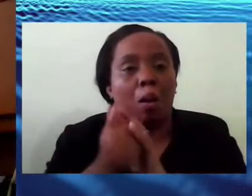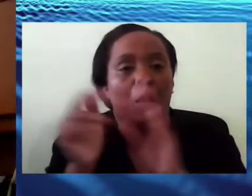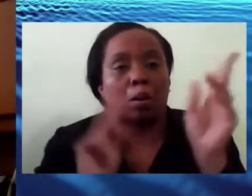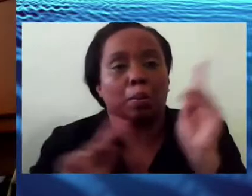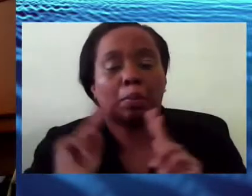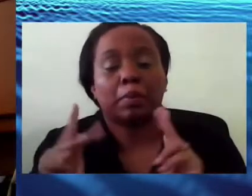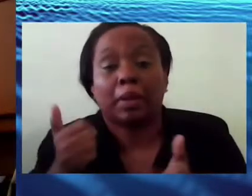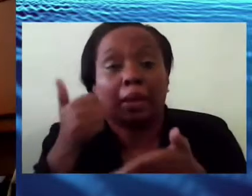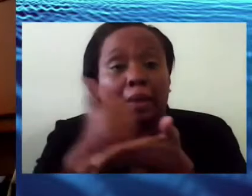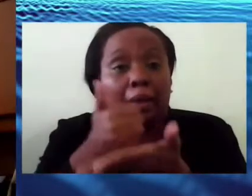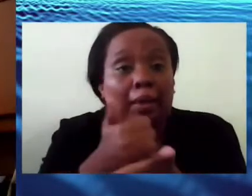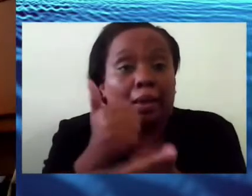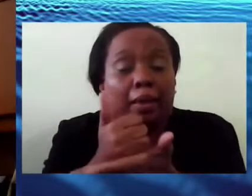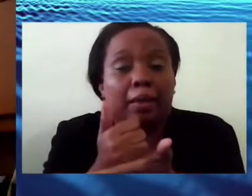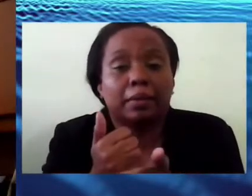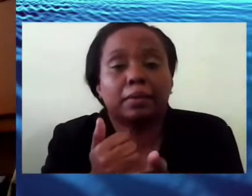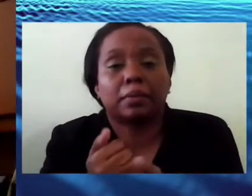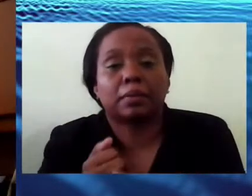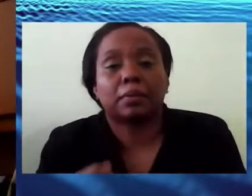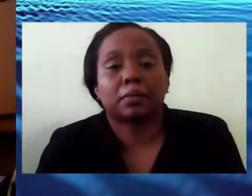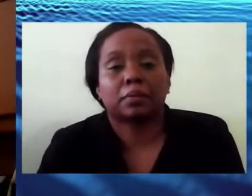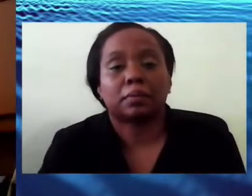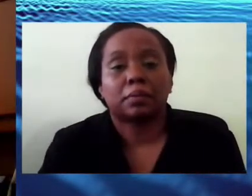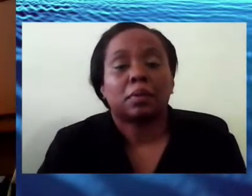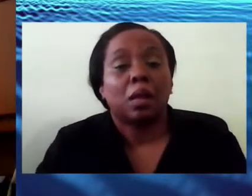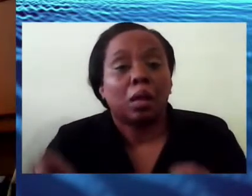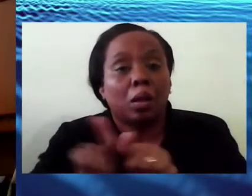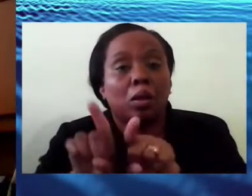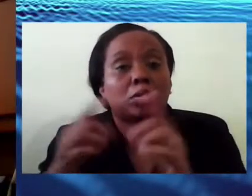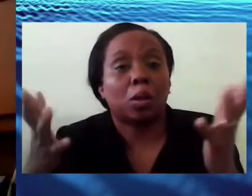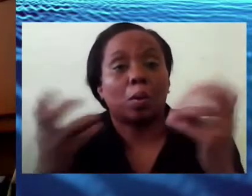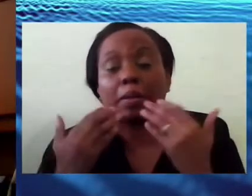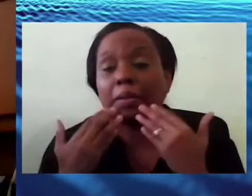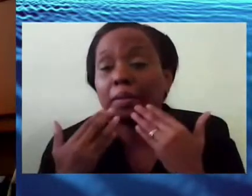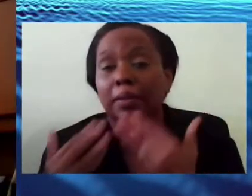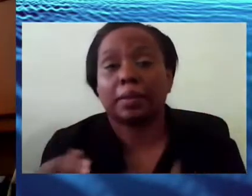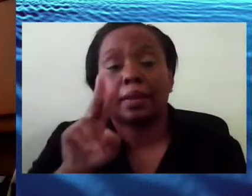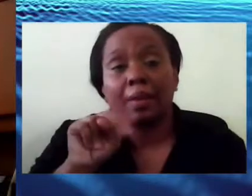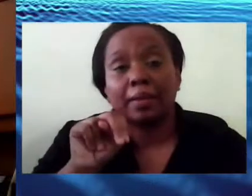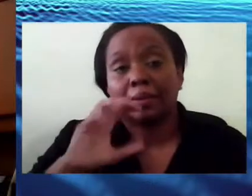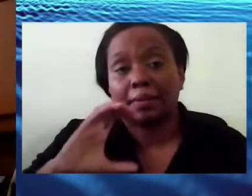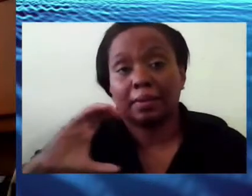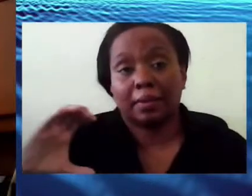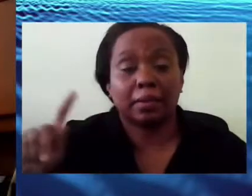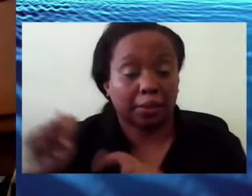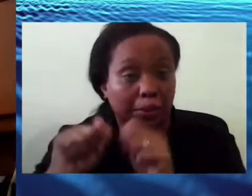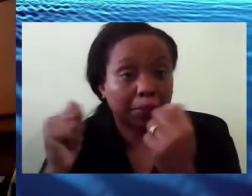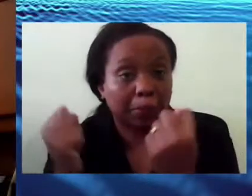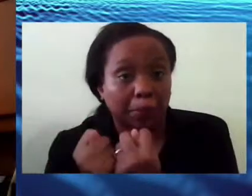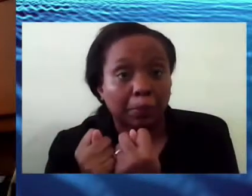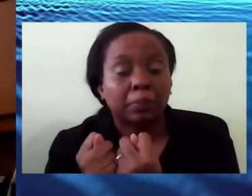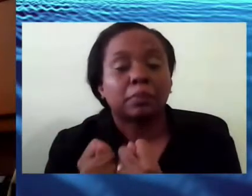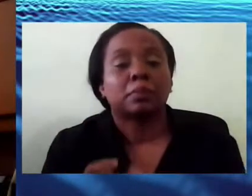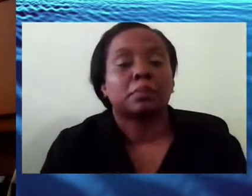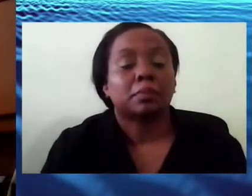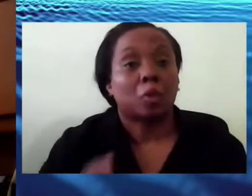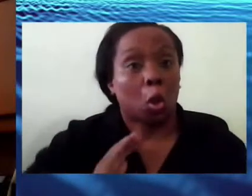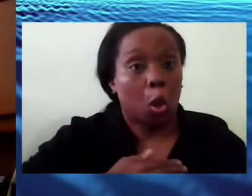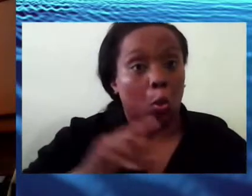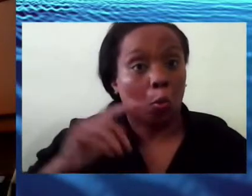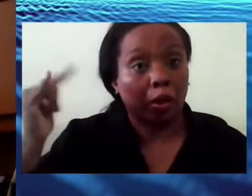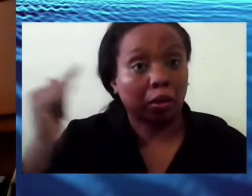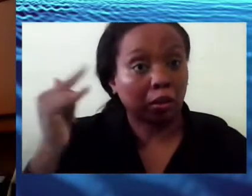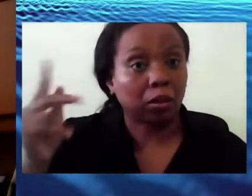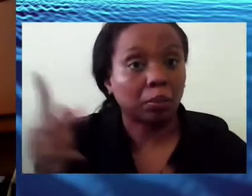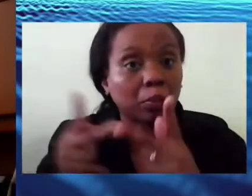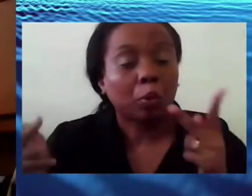also incorporate the National Conservation Commission, the NCC, and their team, the Grantley Adams International Airport, and all of its